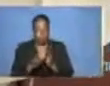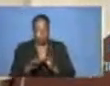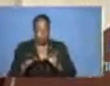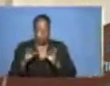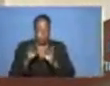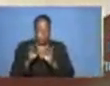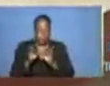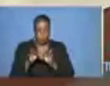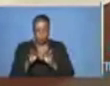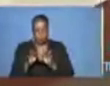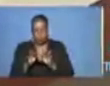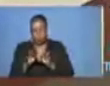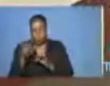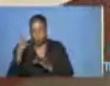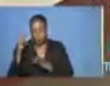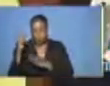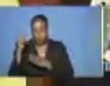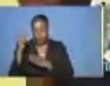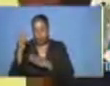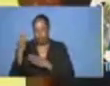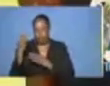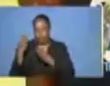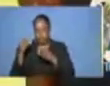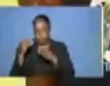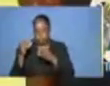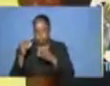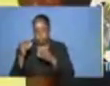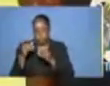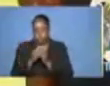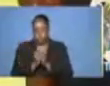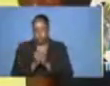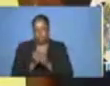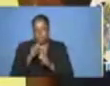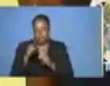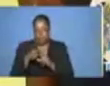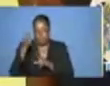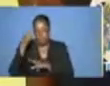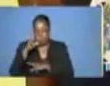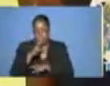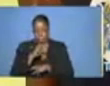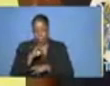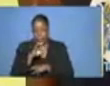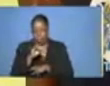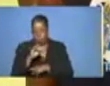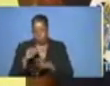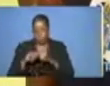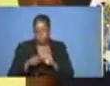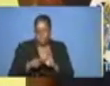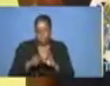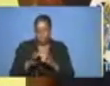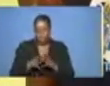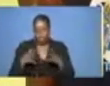for the brand, expanding its reach. When Sir Milo would have started, he would have started out doing a lot of work with a lot